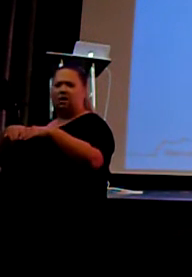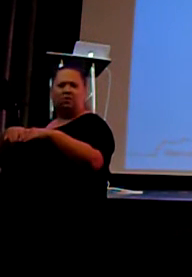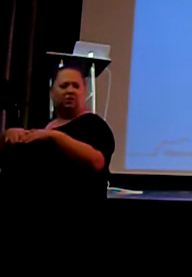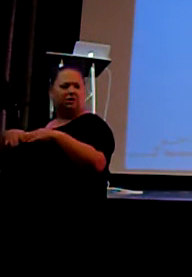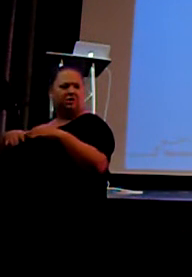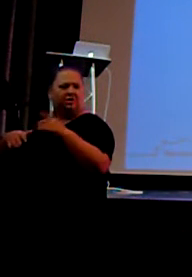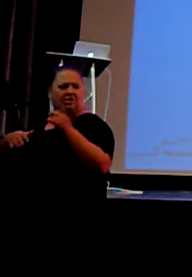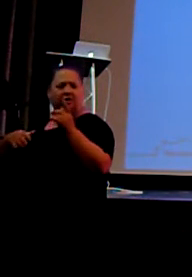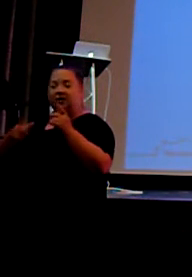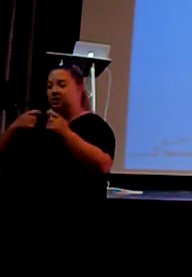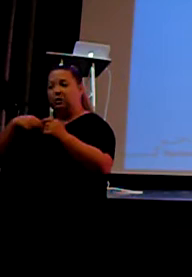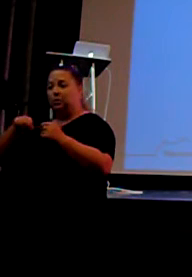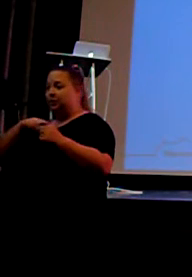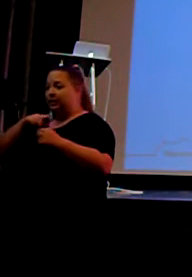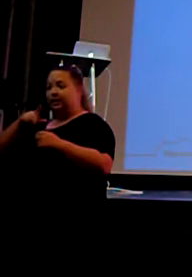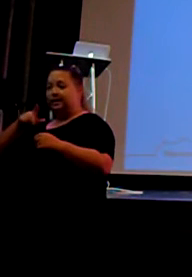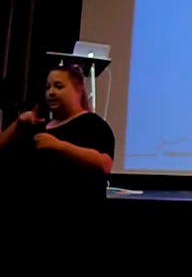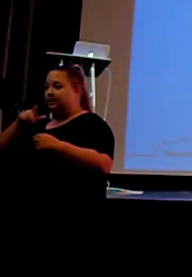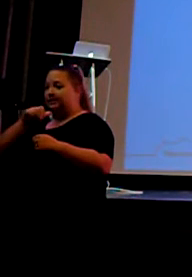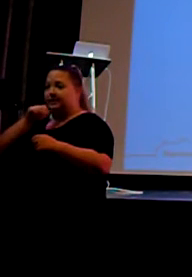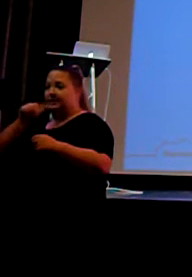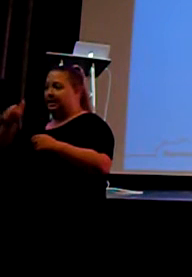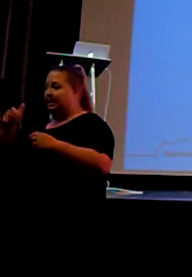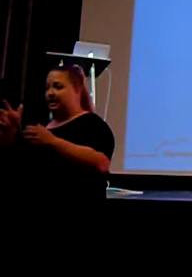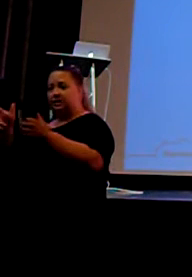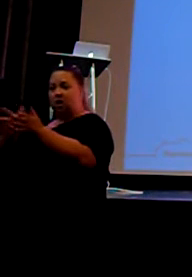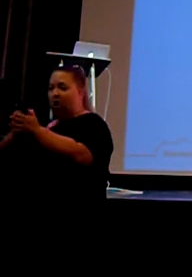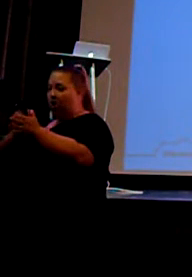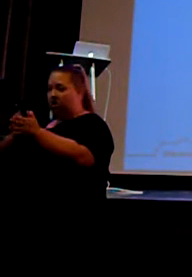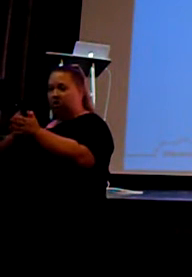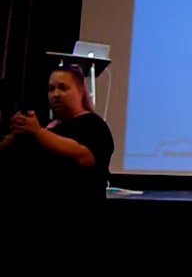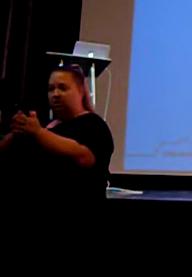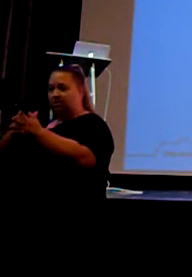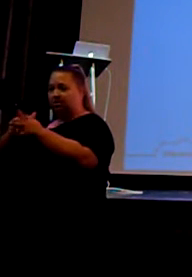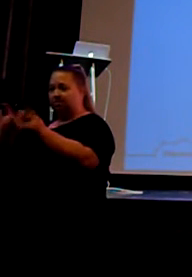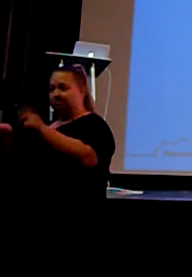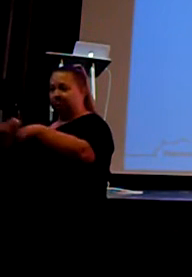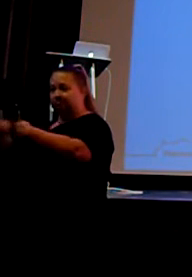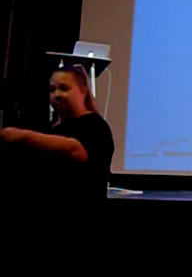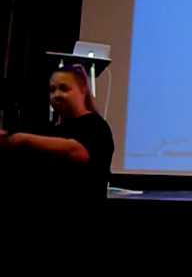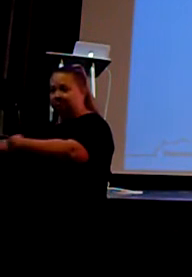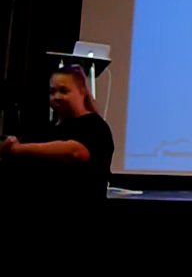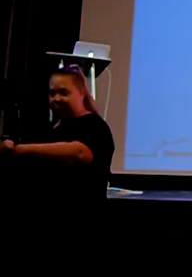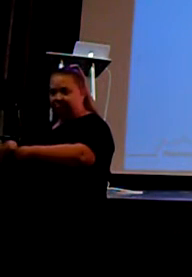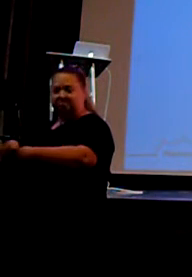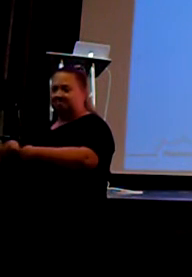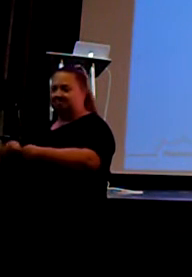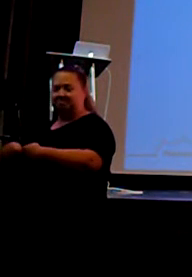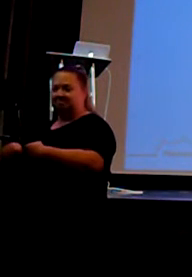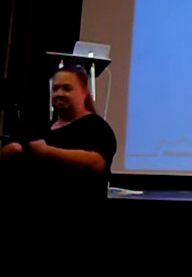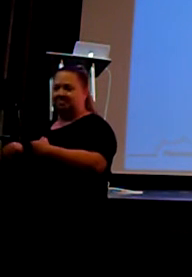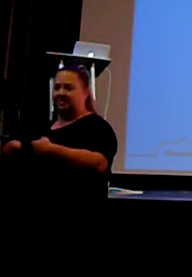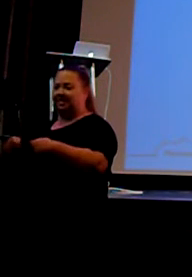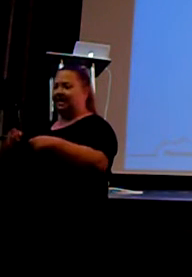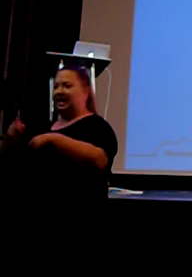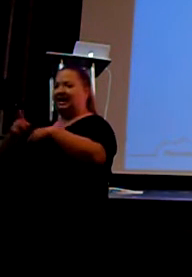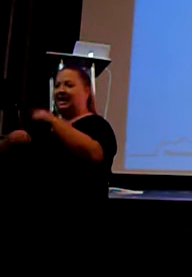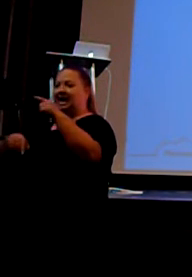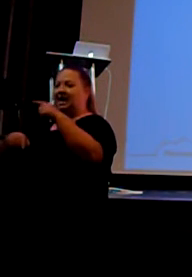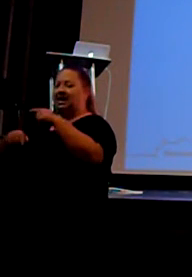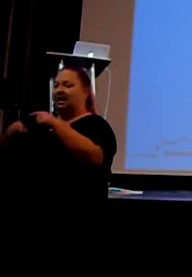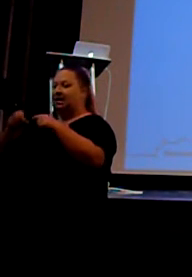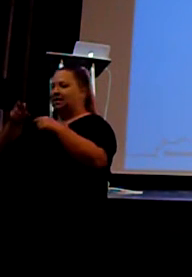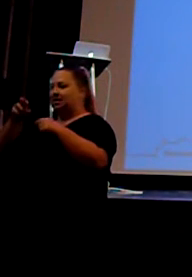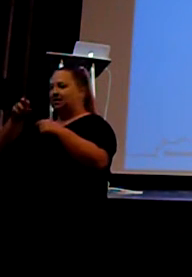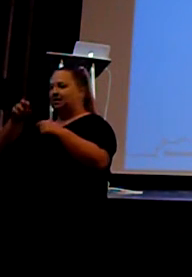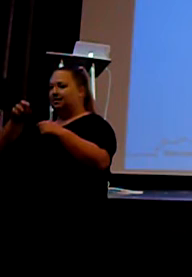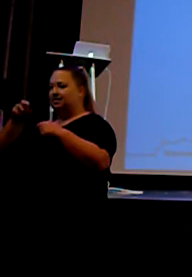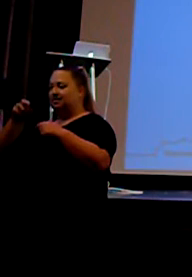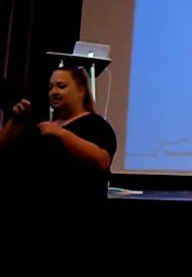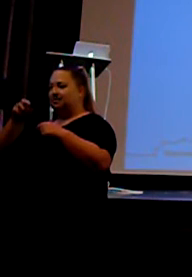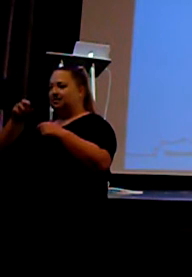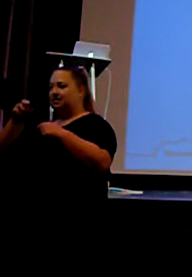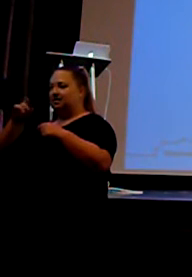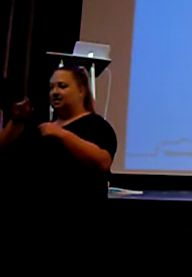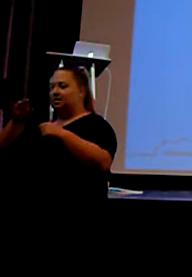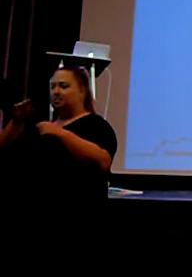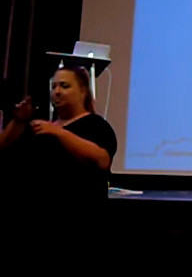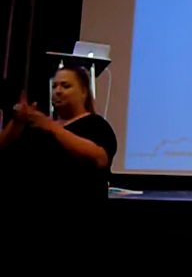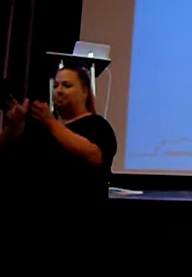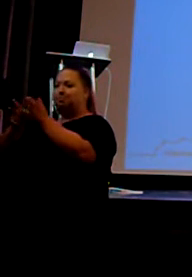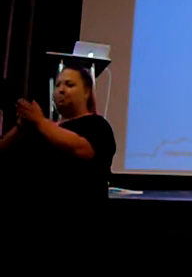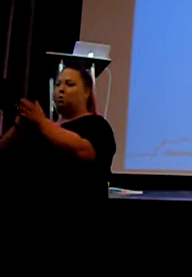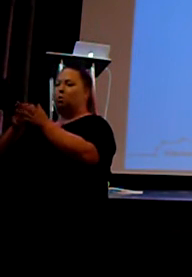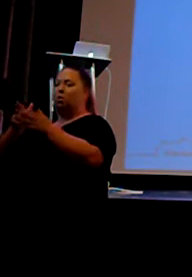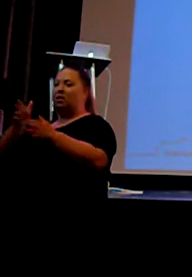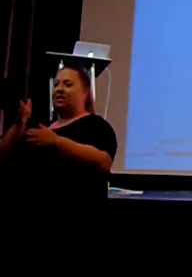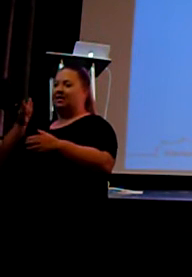didn't dock. The port of Madeira, I don't think that they can handle us, so we stopped about a mile south